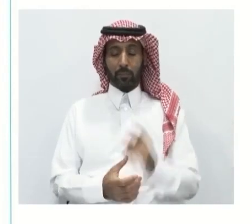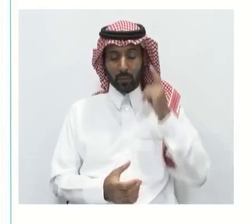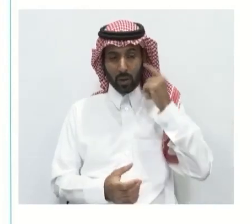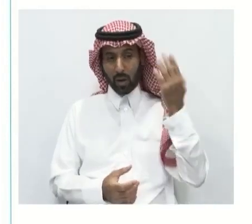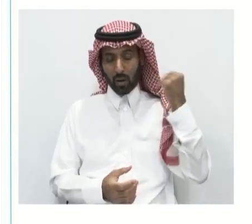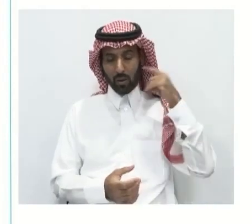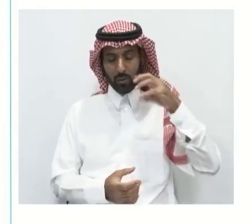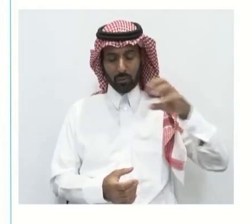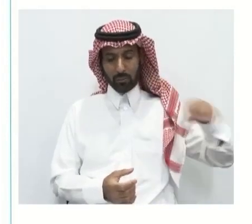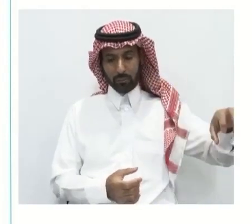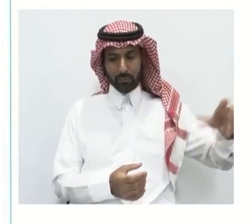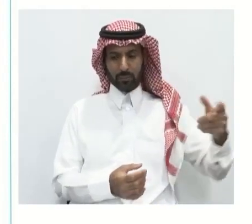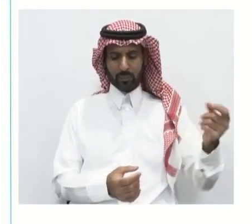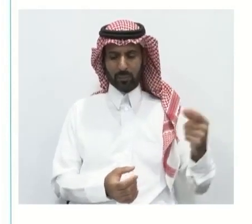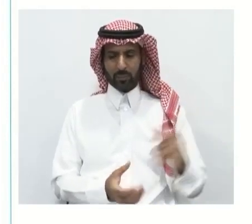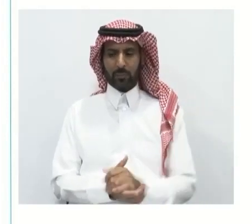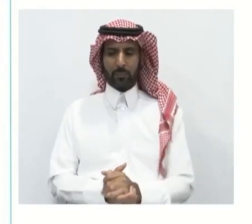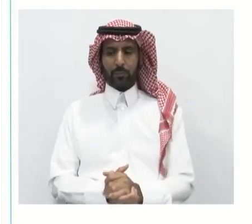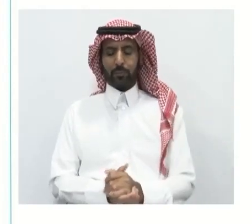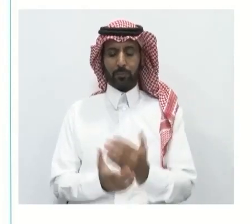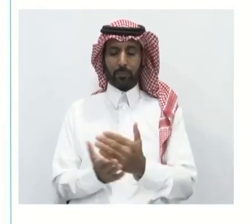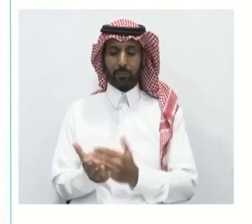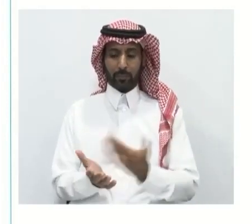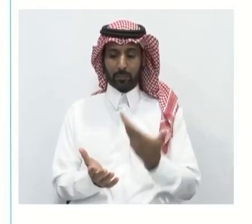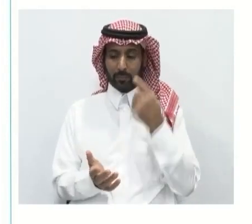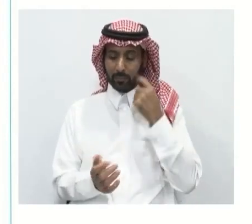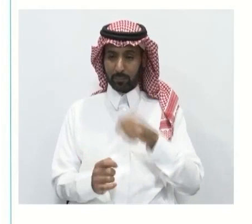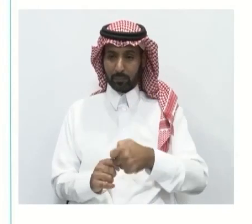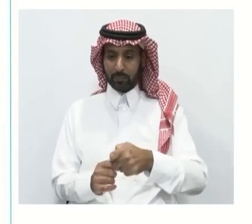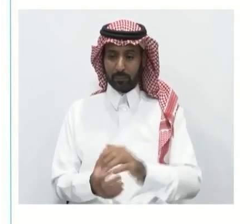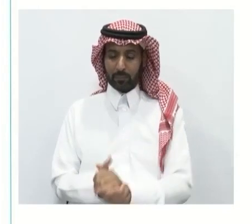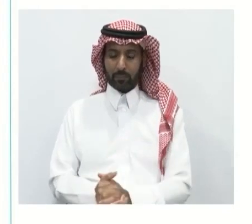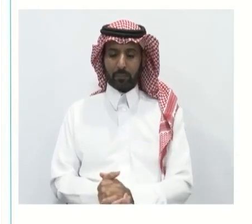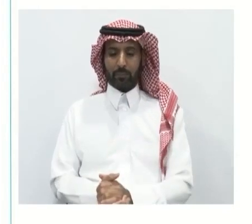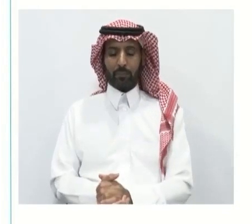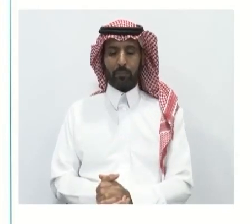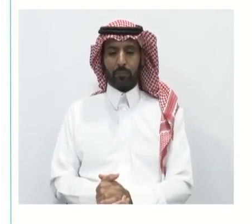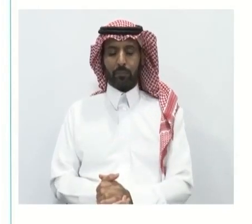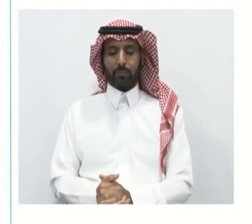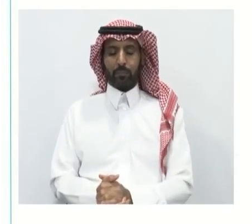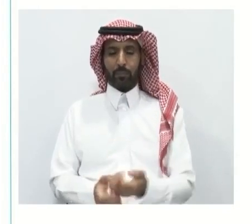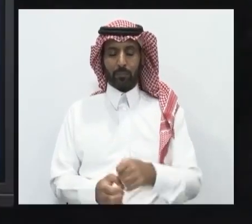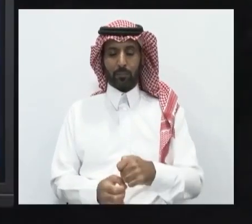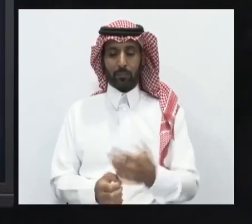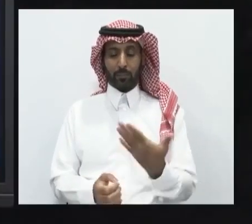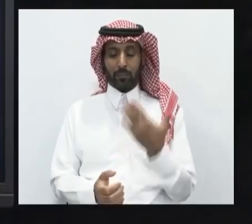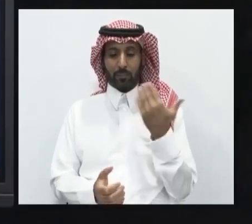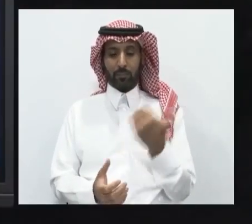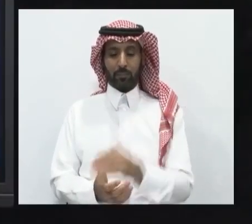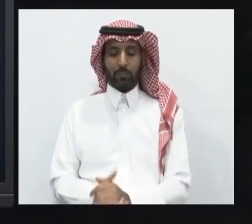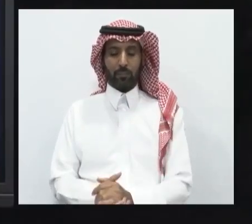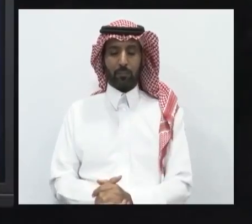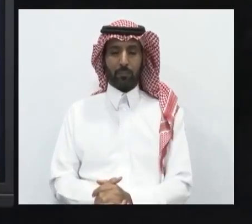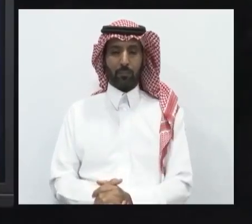yesterday and made an appointment to have new one installed today. So he'll be installing a new alarm